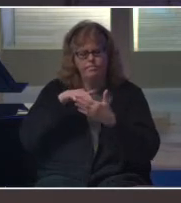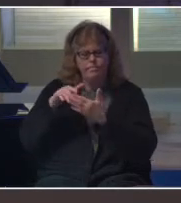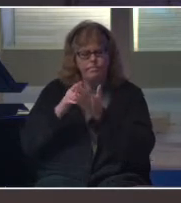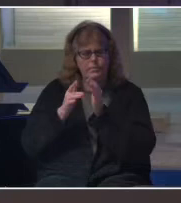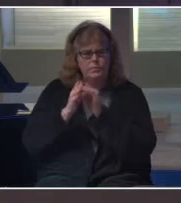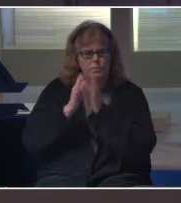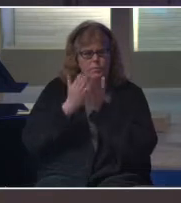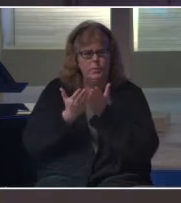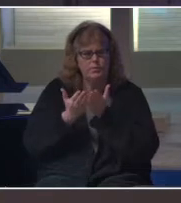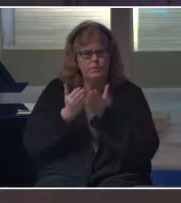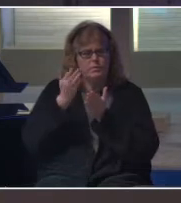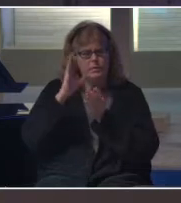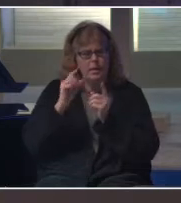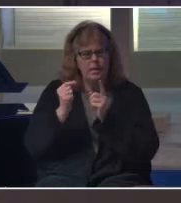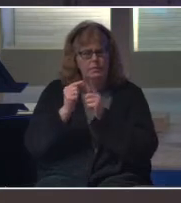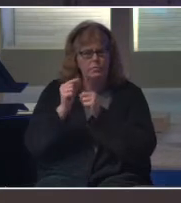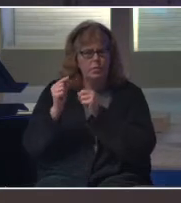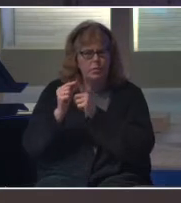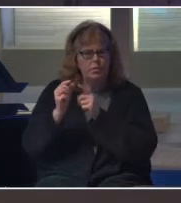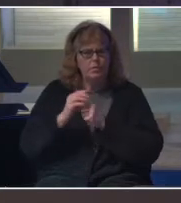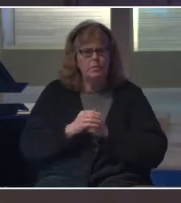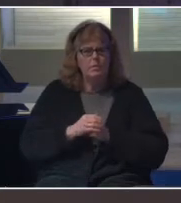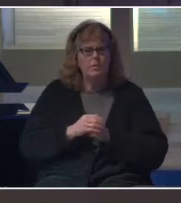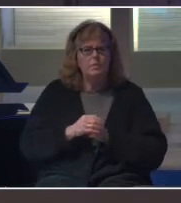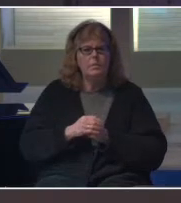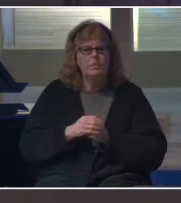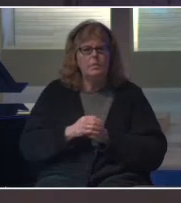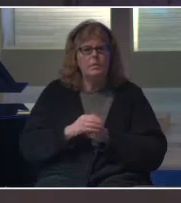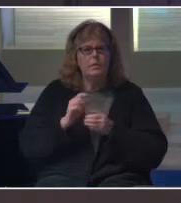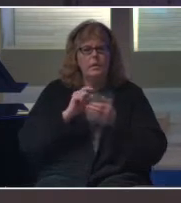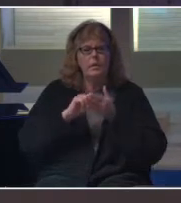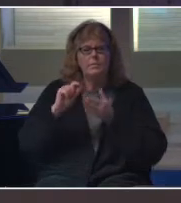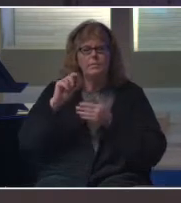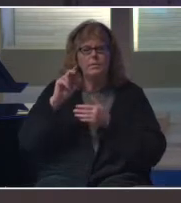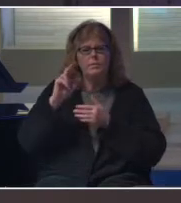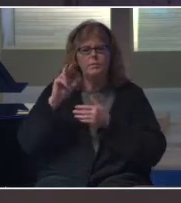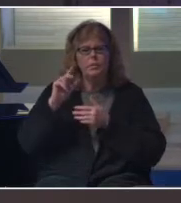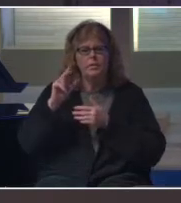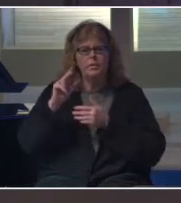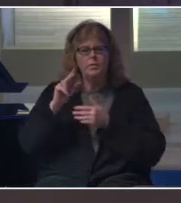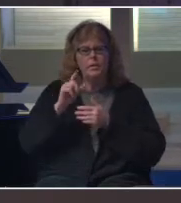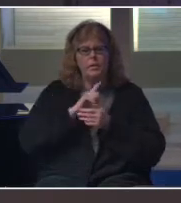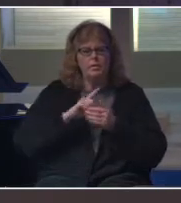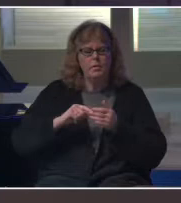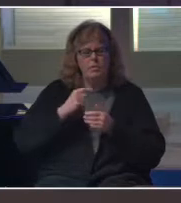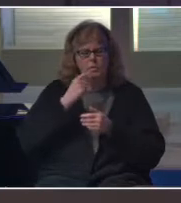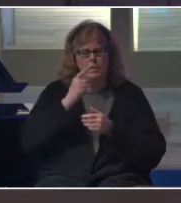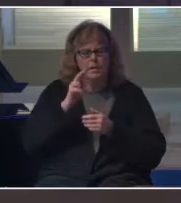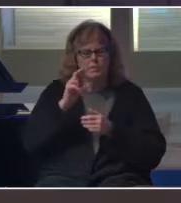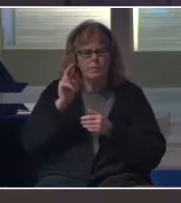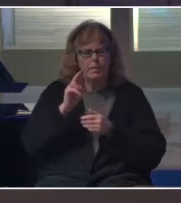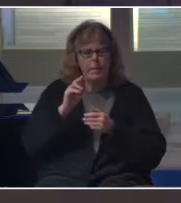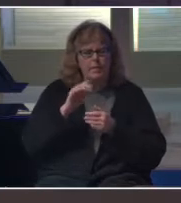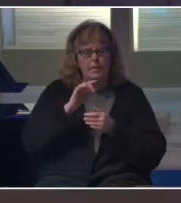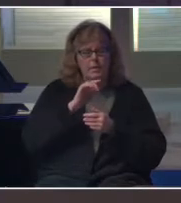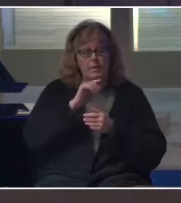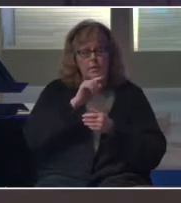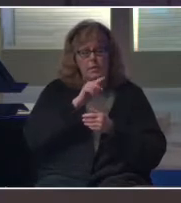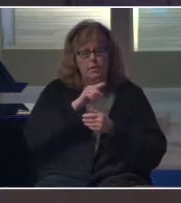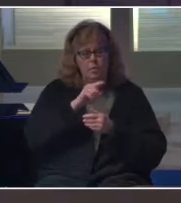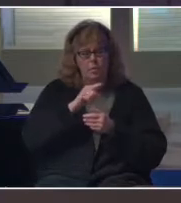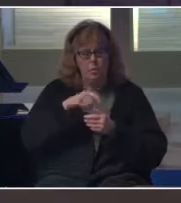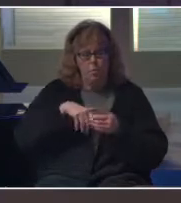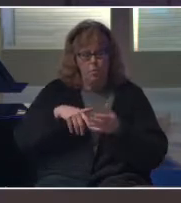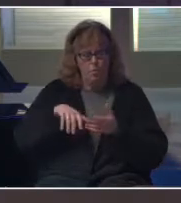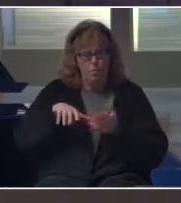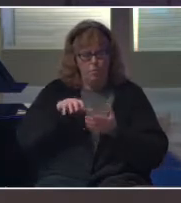Look to God's word. In verse 23, The Lord tells Rebekah that the turmoil within her